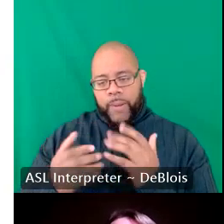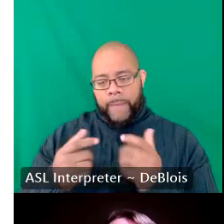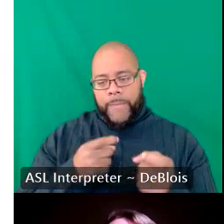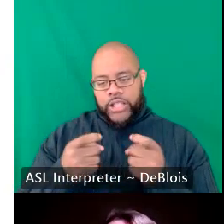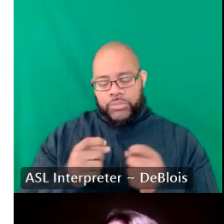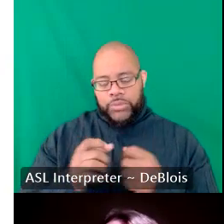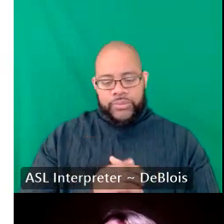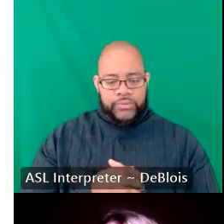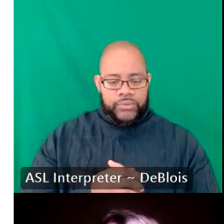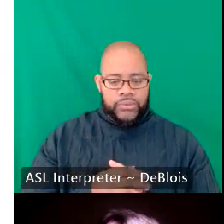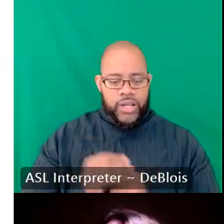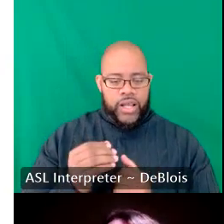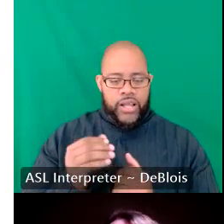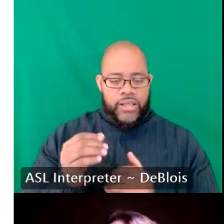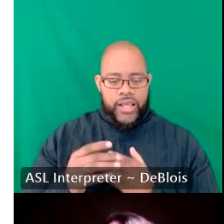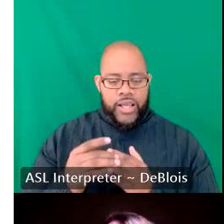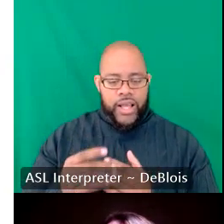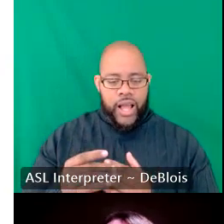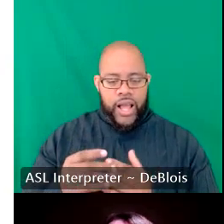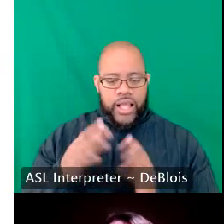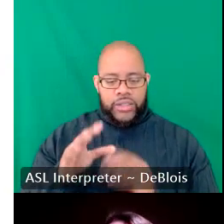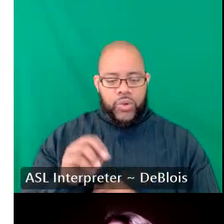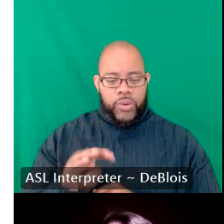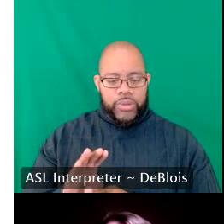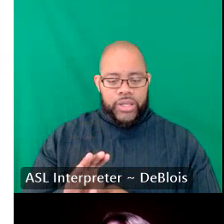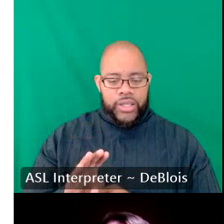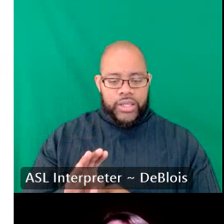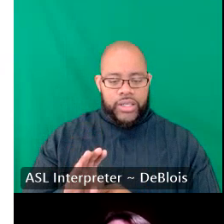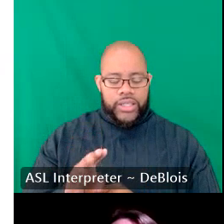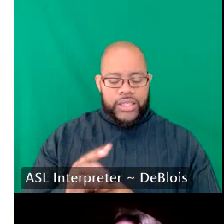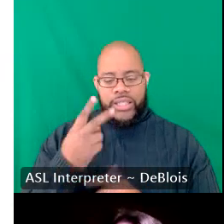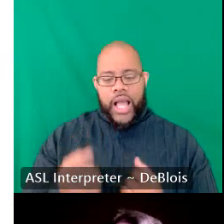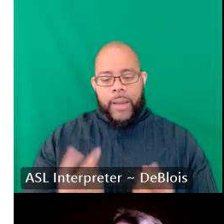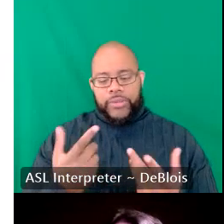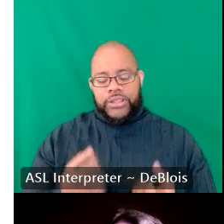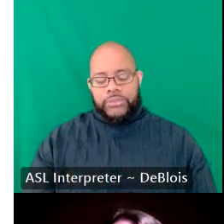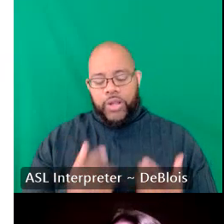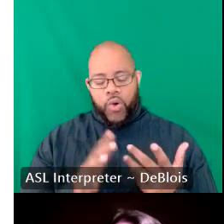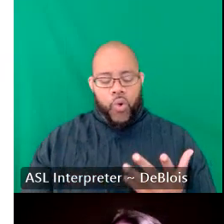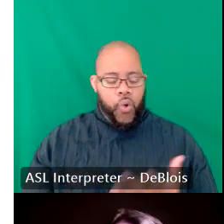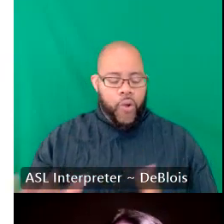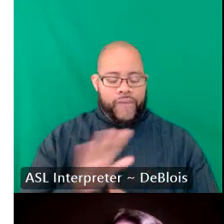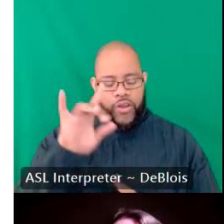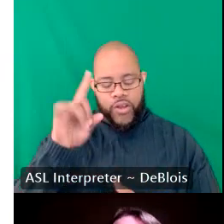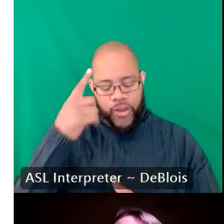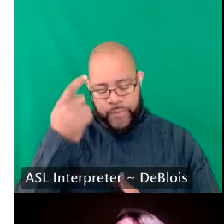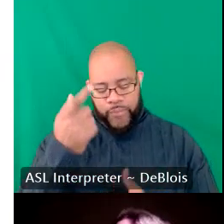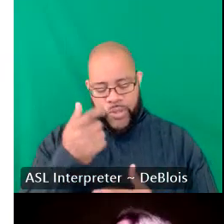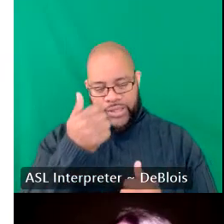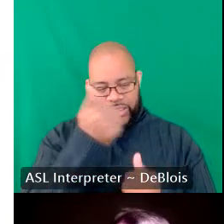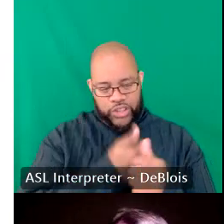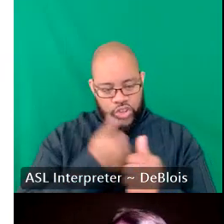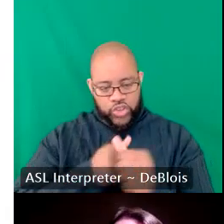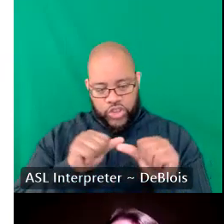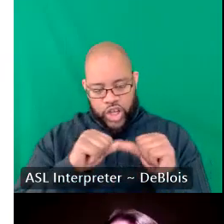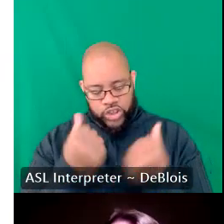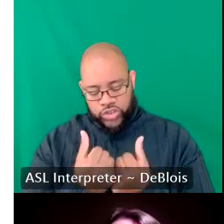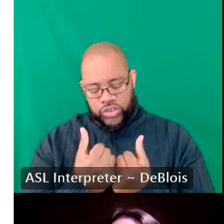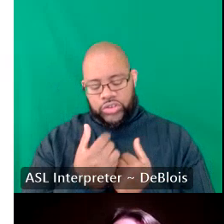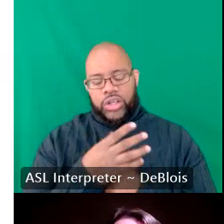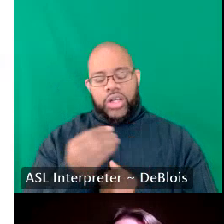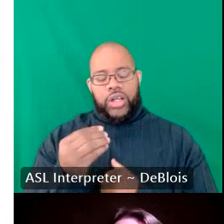And that lets OMB see how much is being spent across the whole government by agency, and